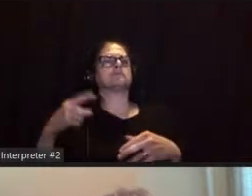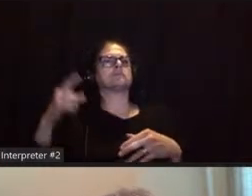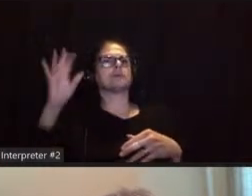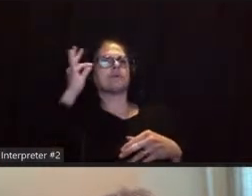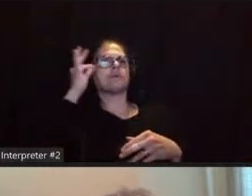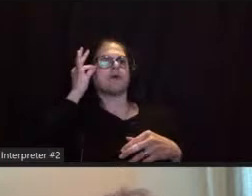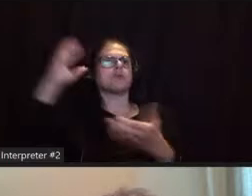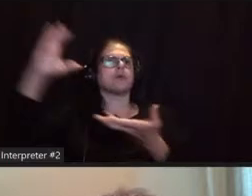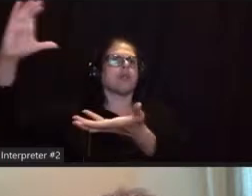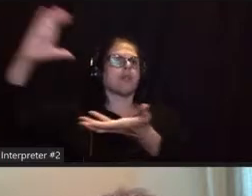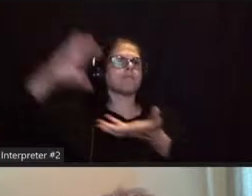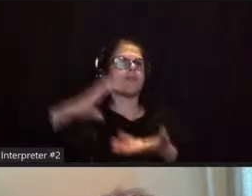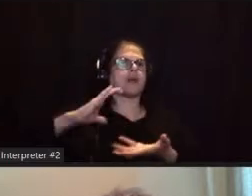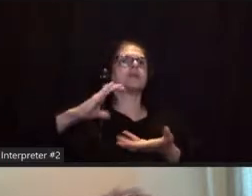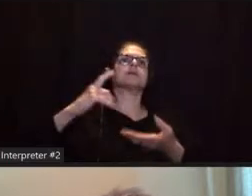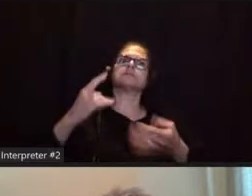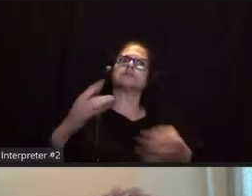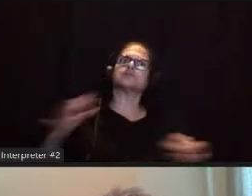have left